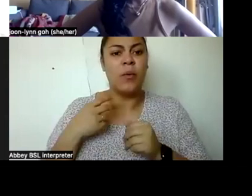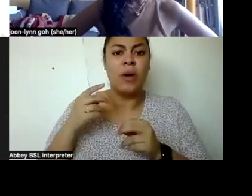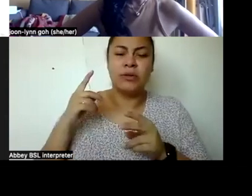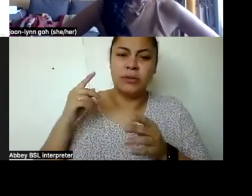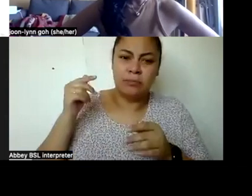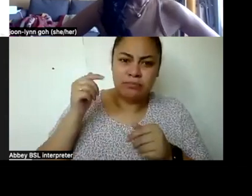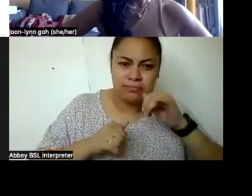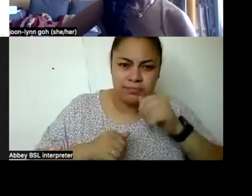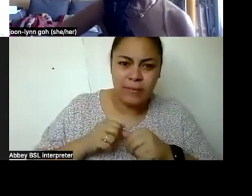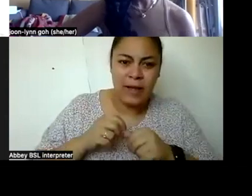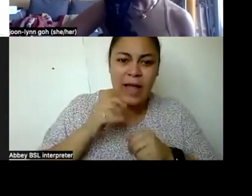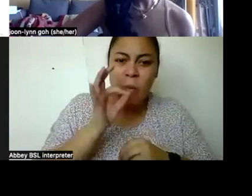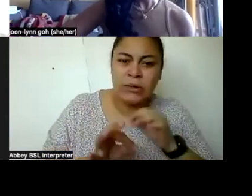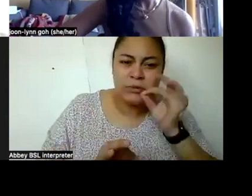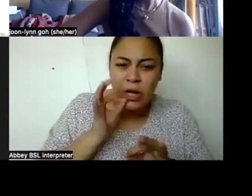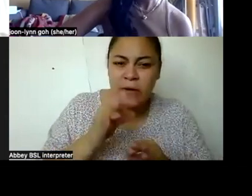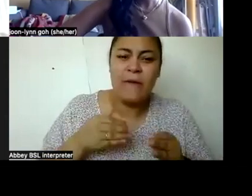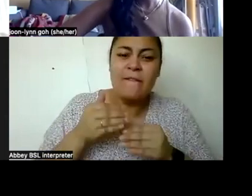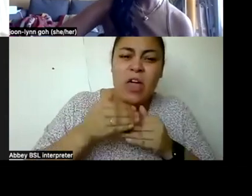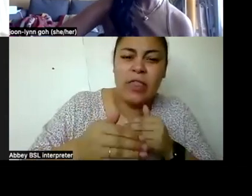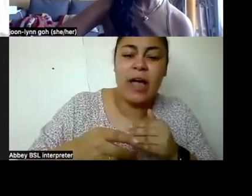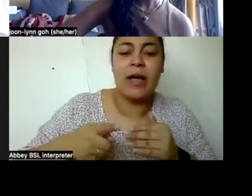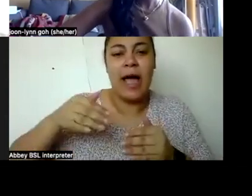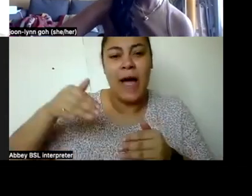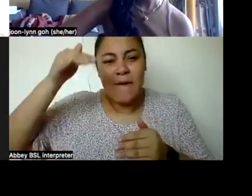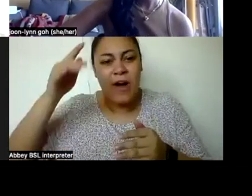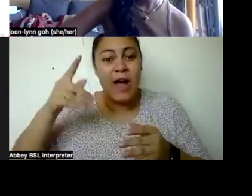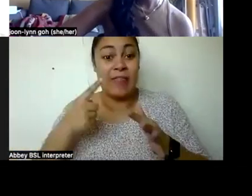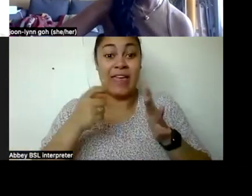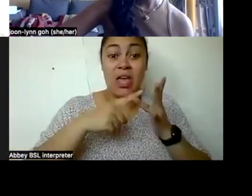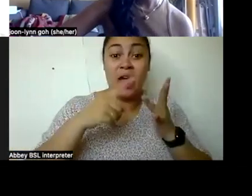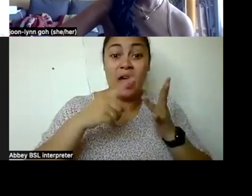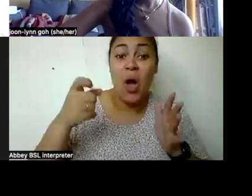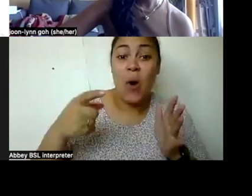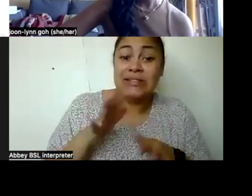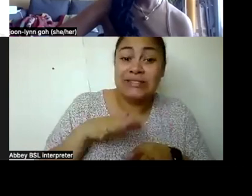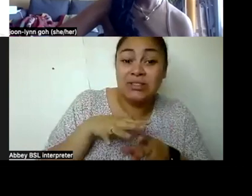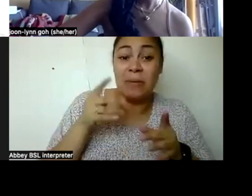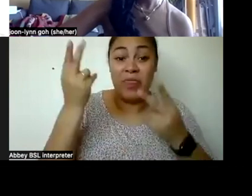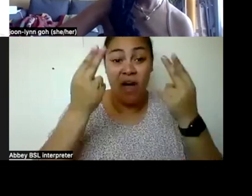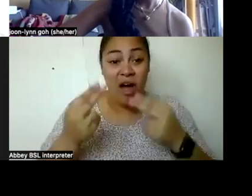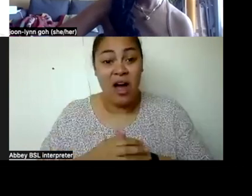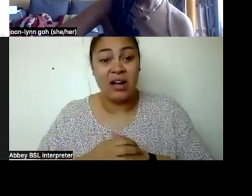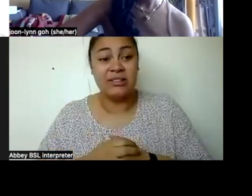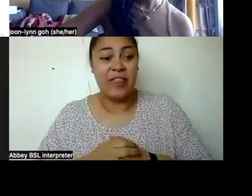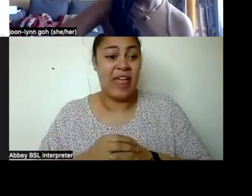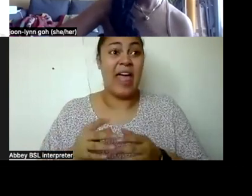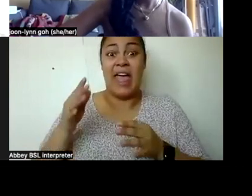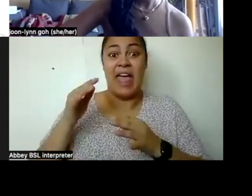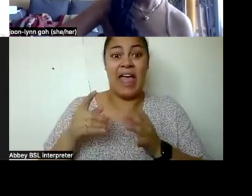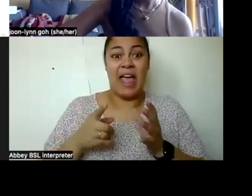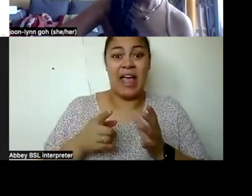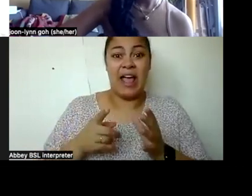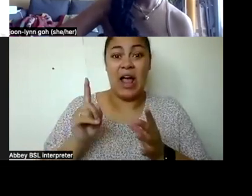further how freelancers are a vital part of the ecosystem of the arts. But the analysis around, is